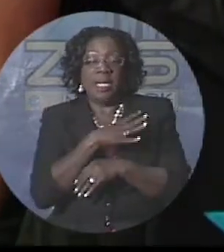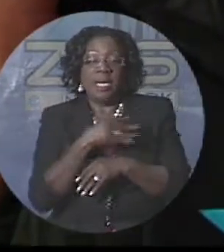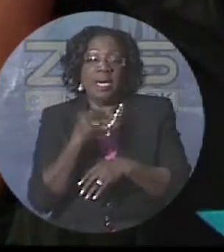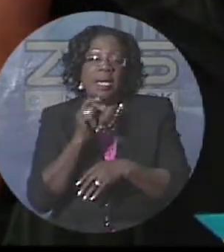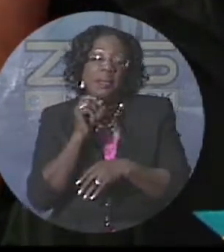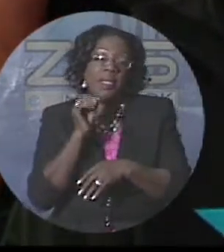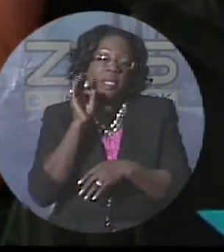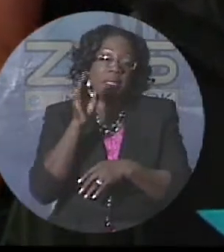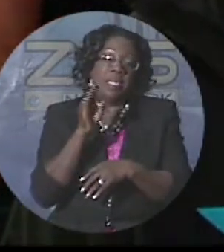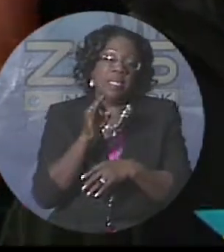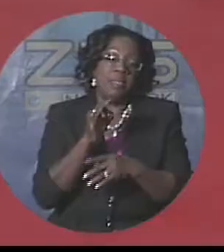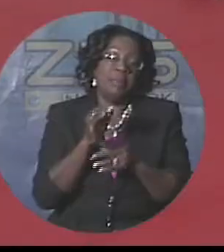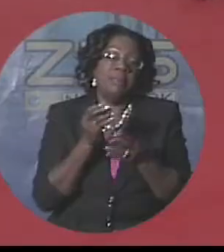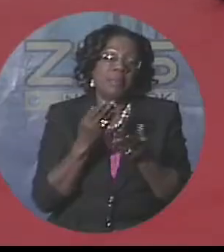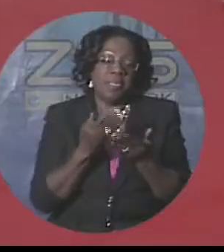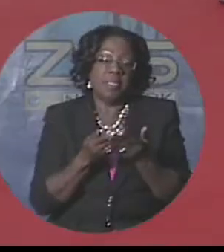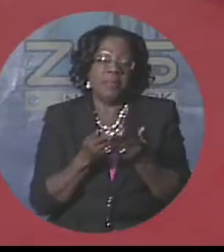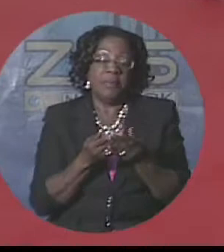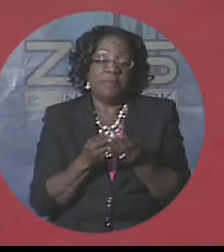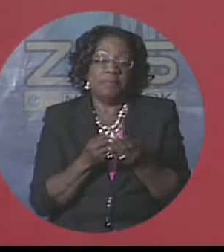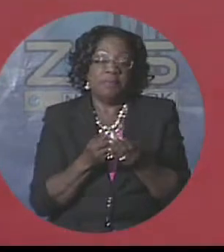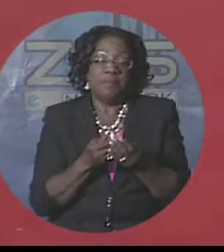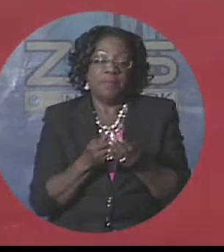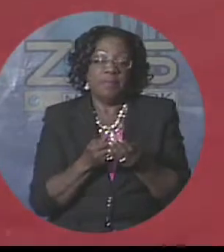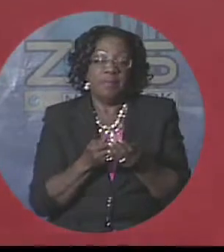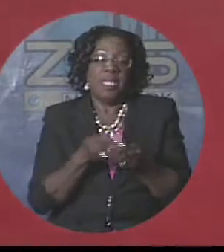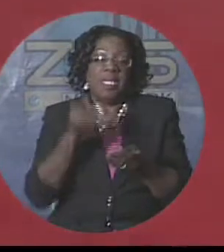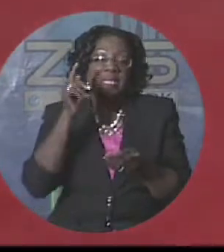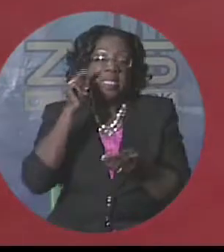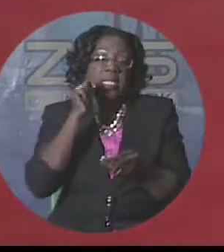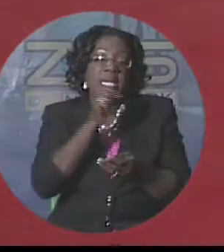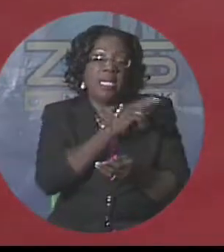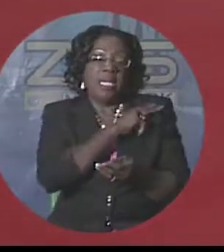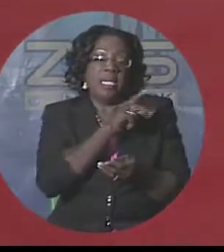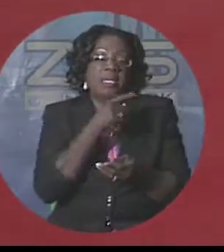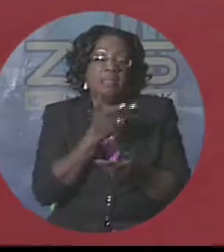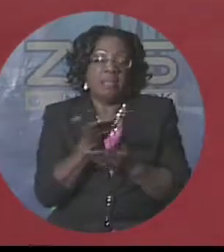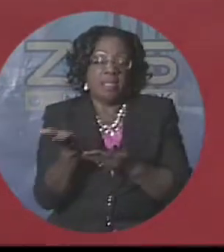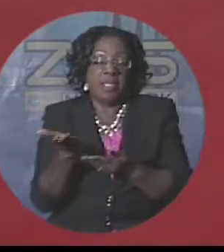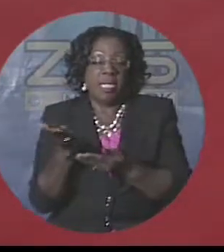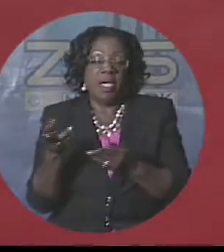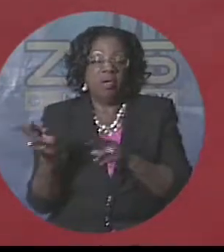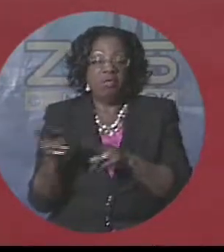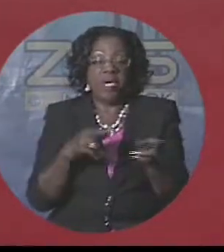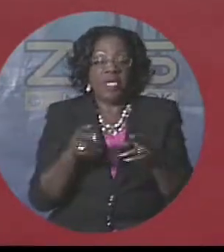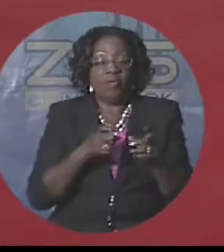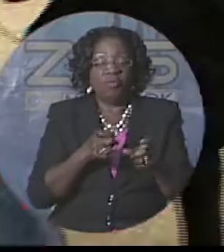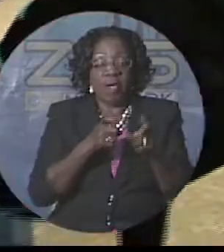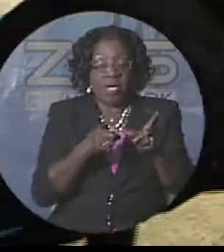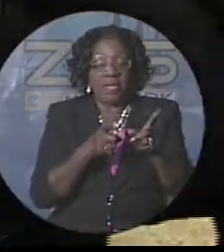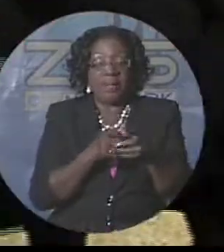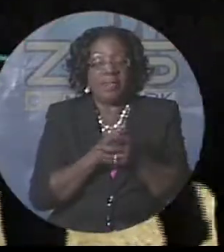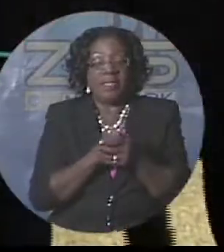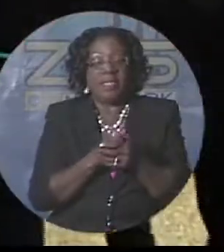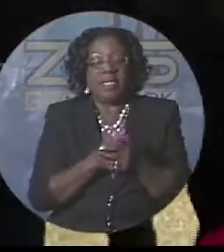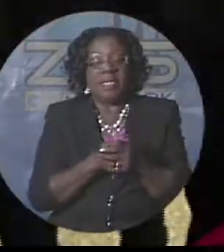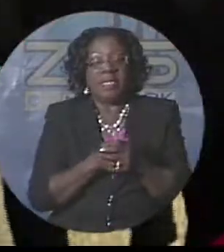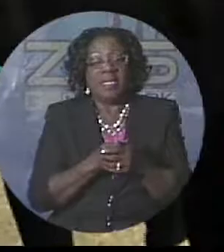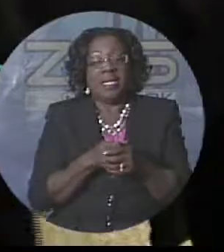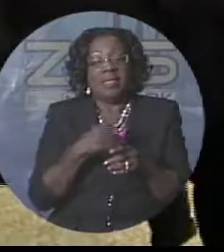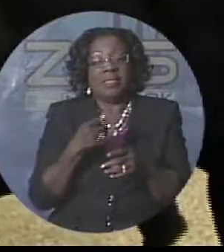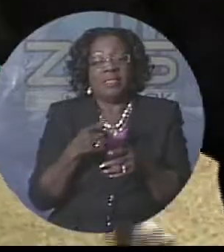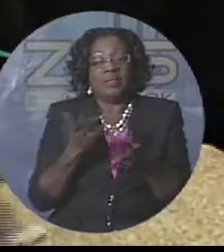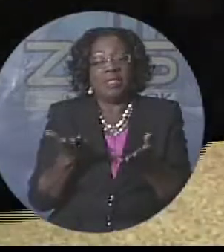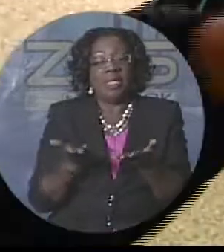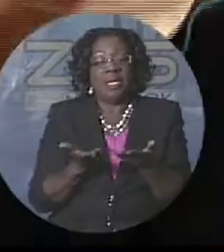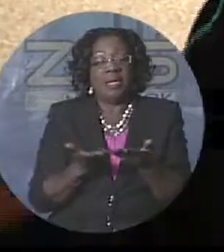think they're in good spirits. Sprinter Tania Gaither also here, and she's ready to rock and roll. Today was just a light shakeout day.